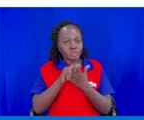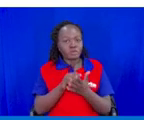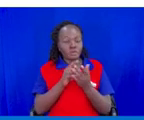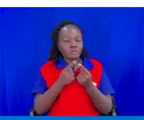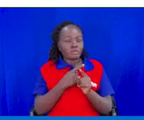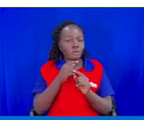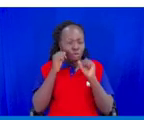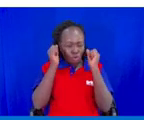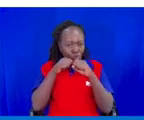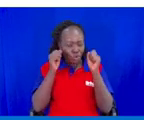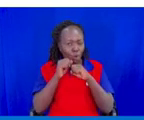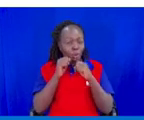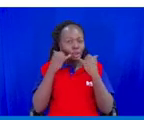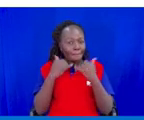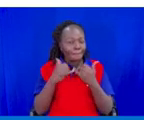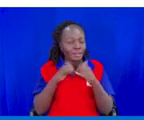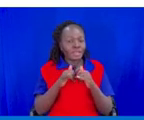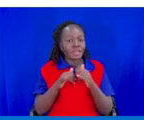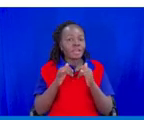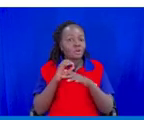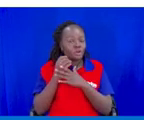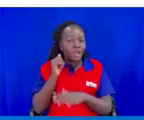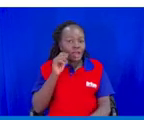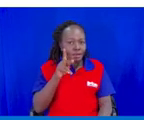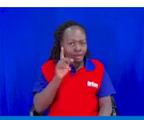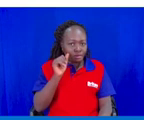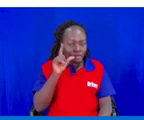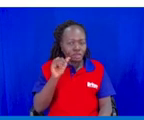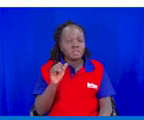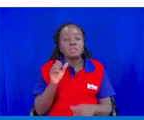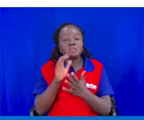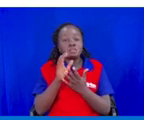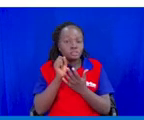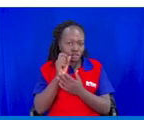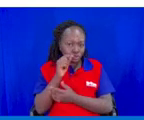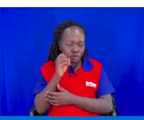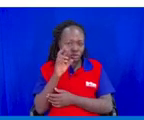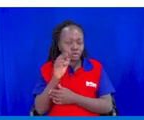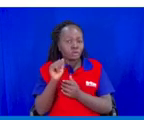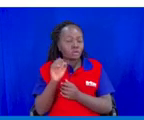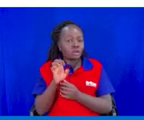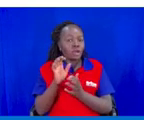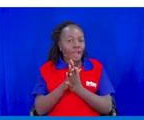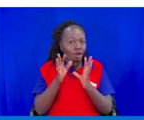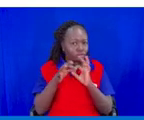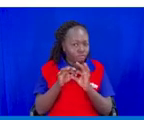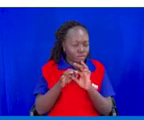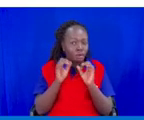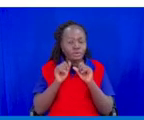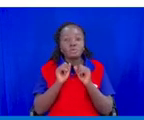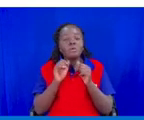the Google Play Store or the Apple iStore. And the portal is internet enabled, and it can work from any